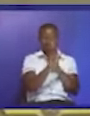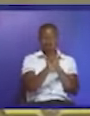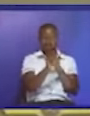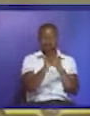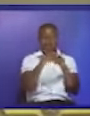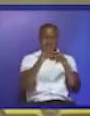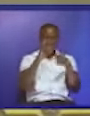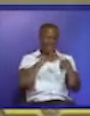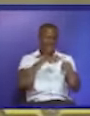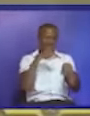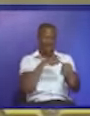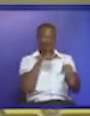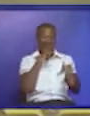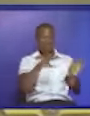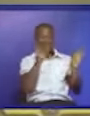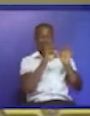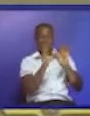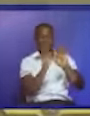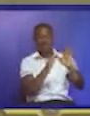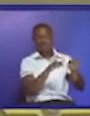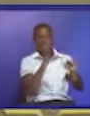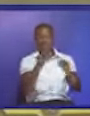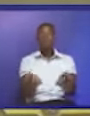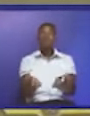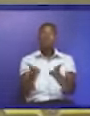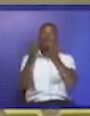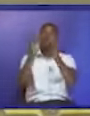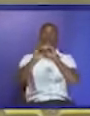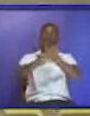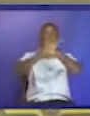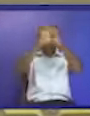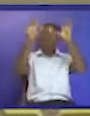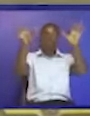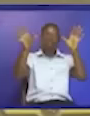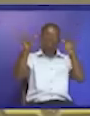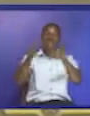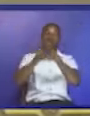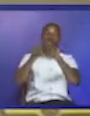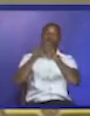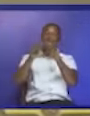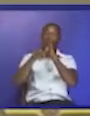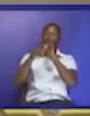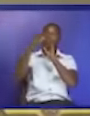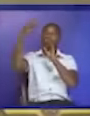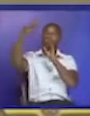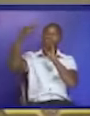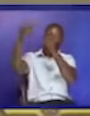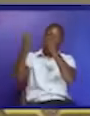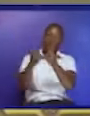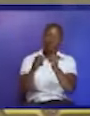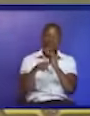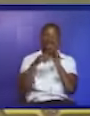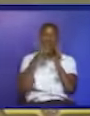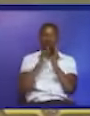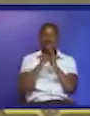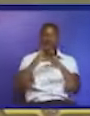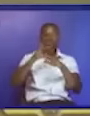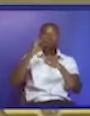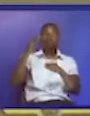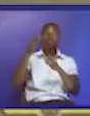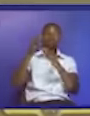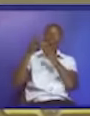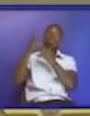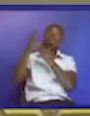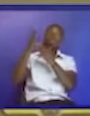not a factor there. You arise and shine to the degree to which your light comes. And it says, and the glory of the Lord is risen upon